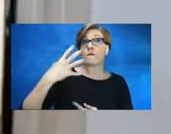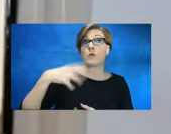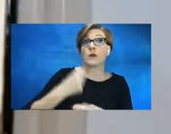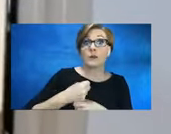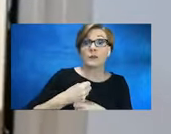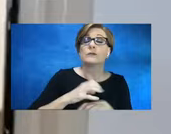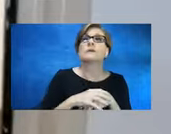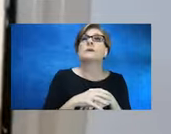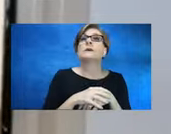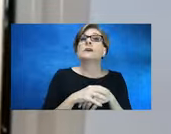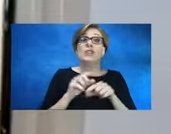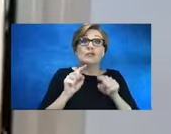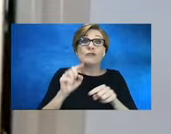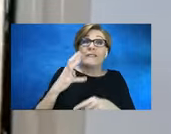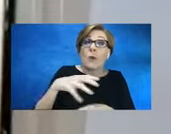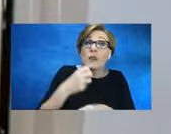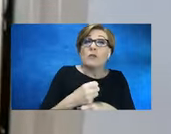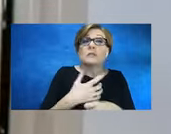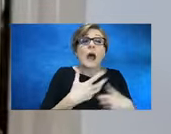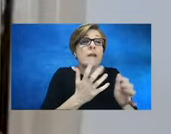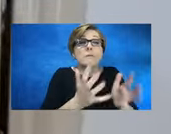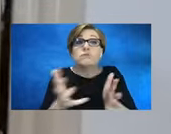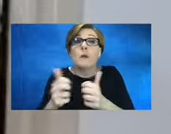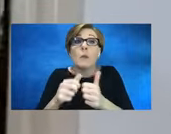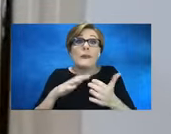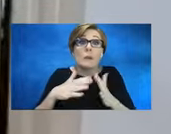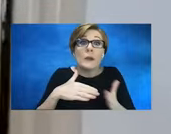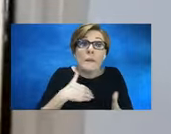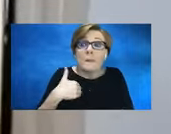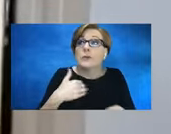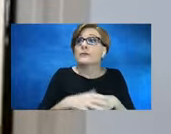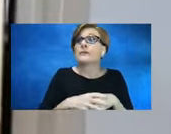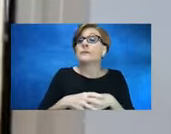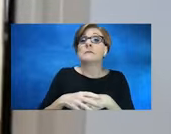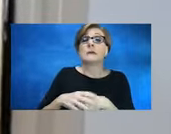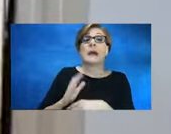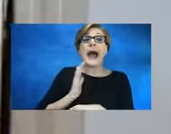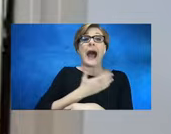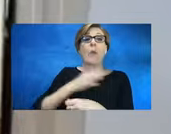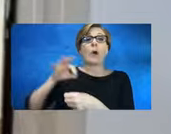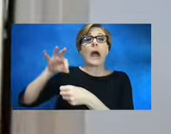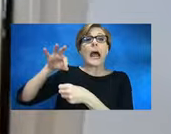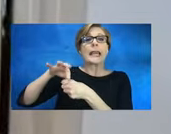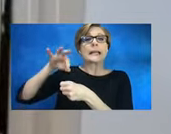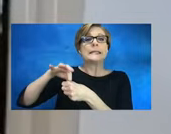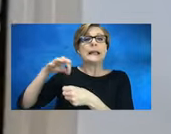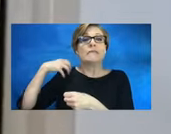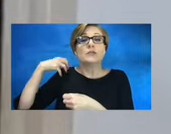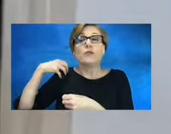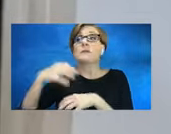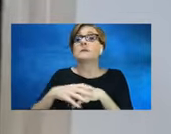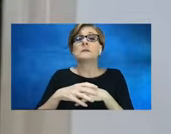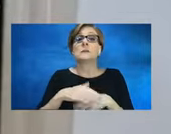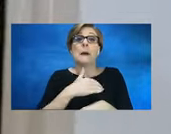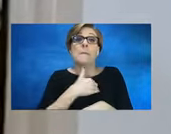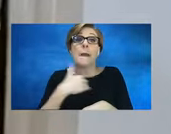And during that time, I've had many conversations with members of our community, some of our elected representatives, members within the political parties, many